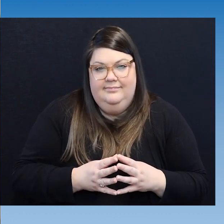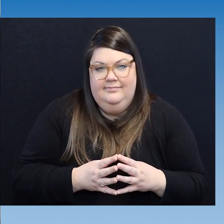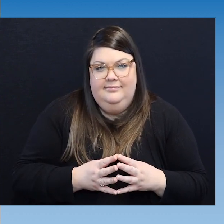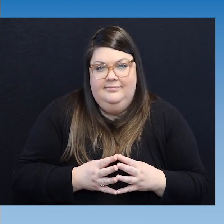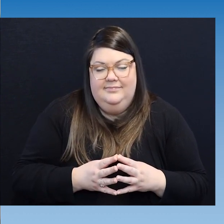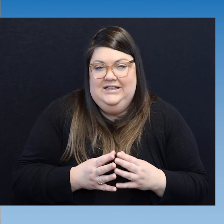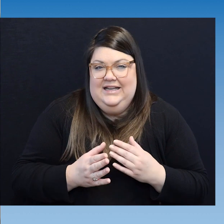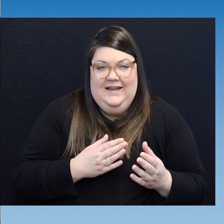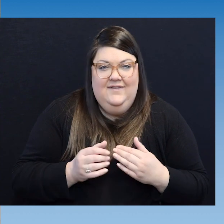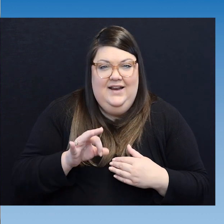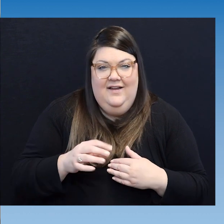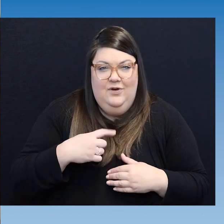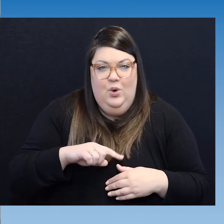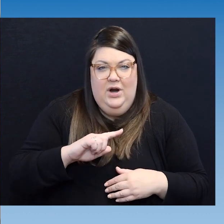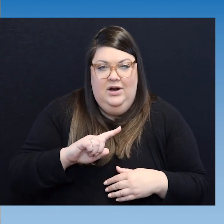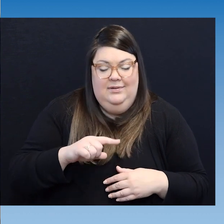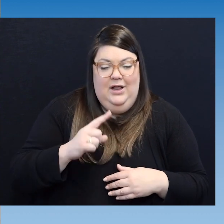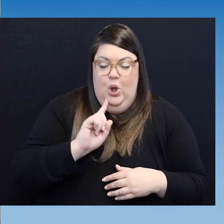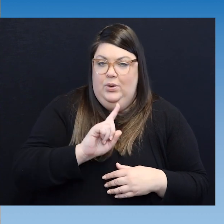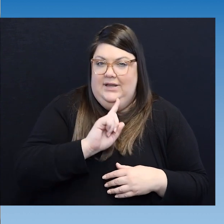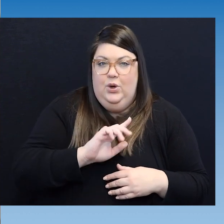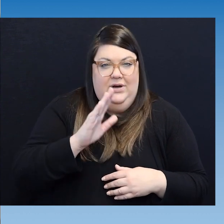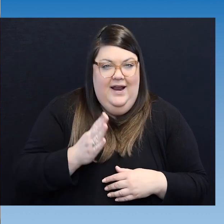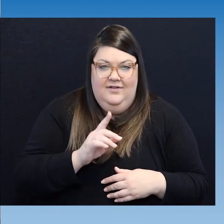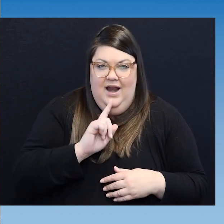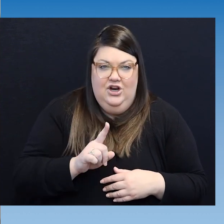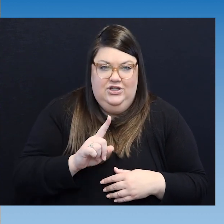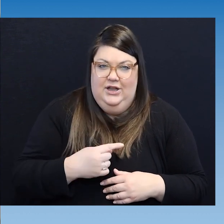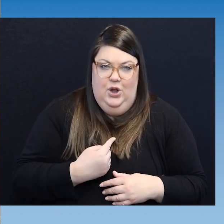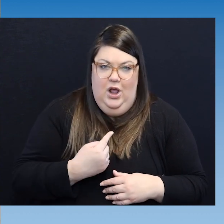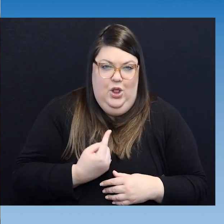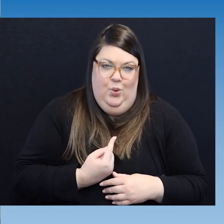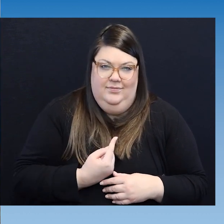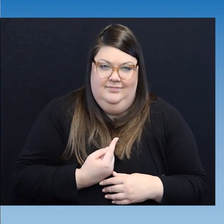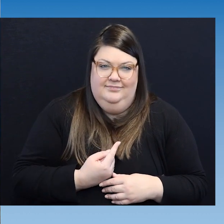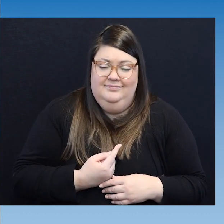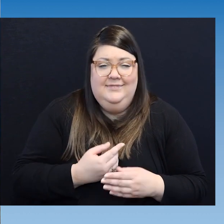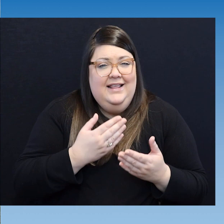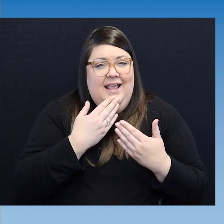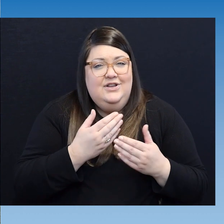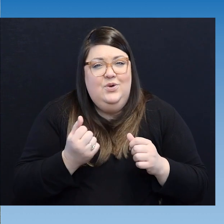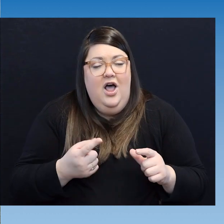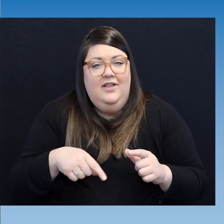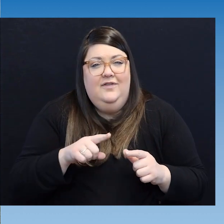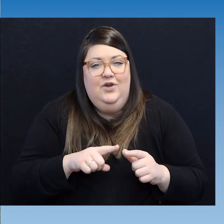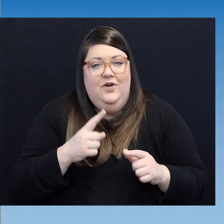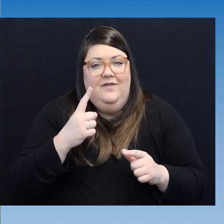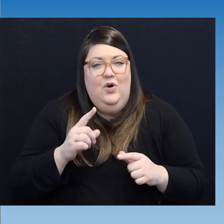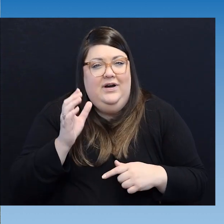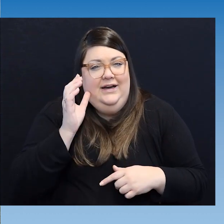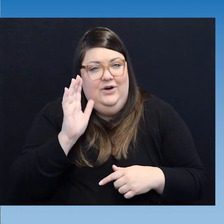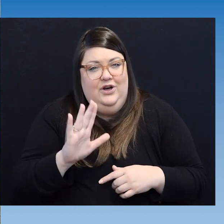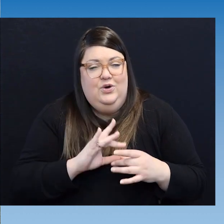that even if we're lonely, we're never actually alone. Thanks to all of you for